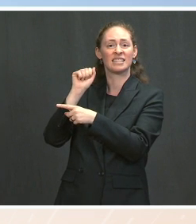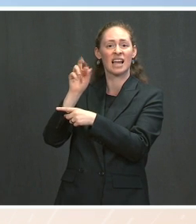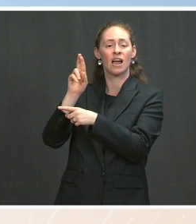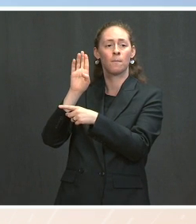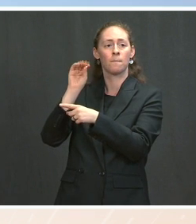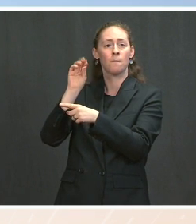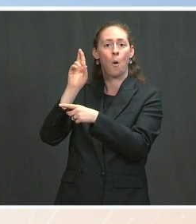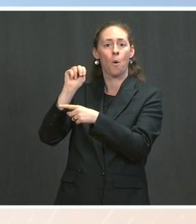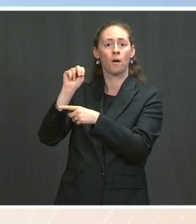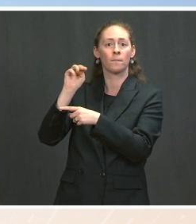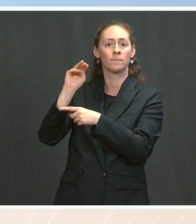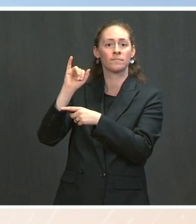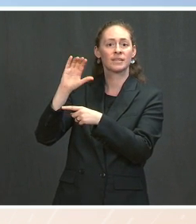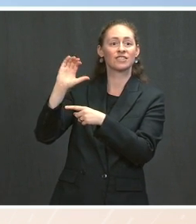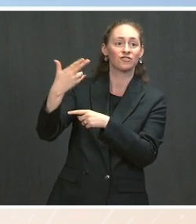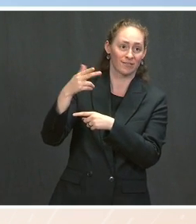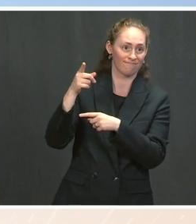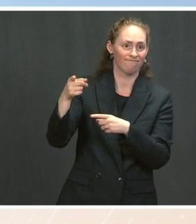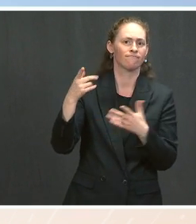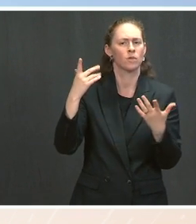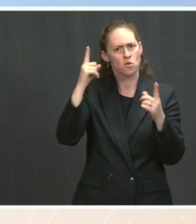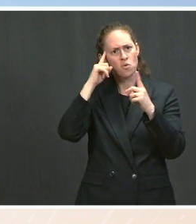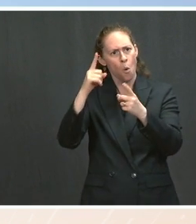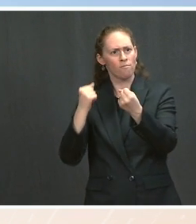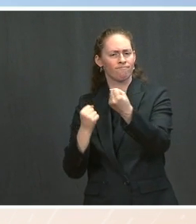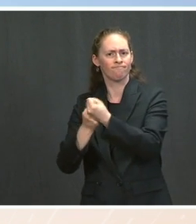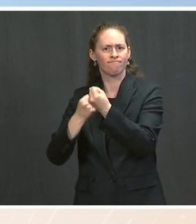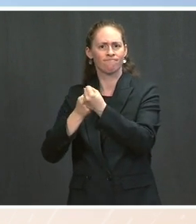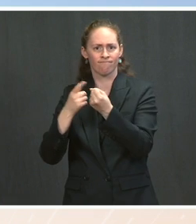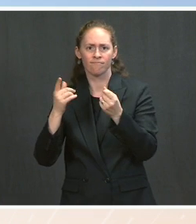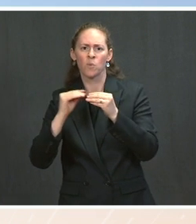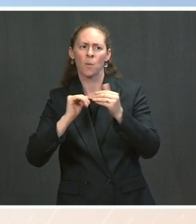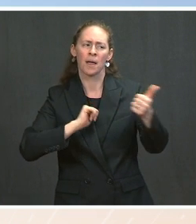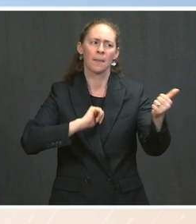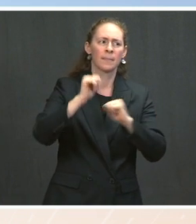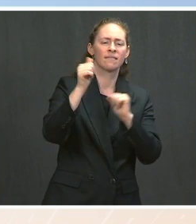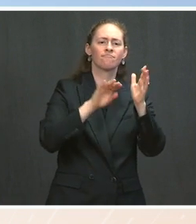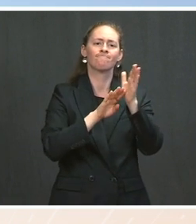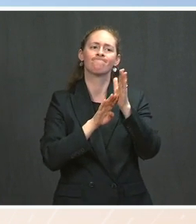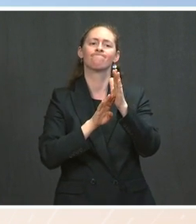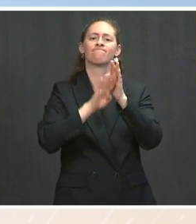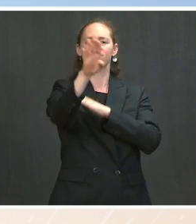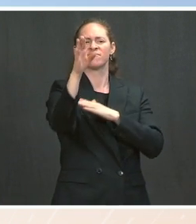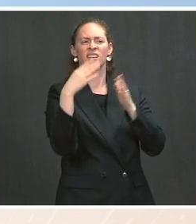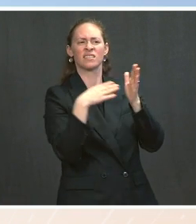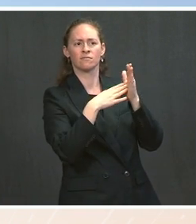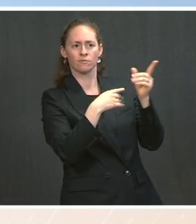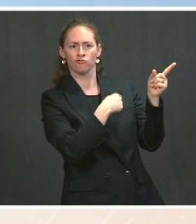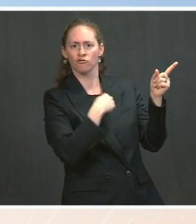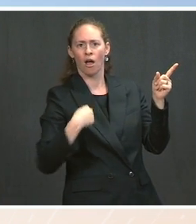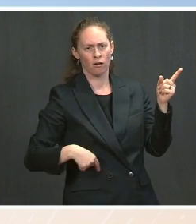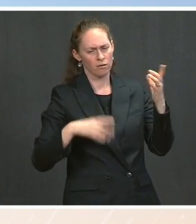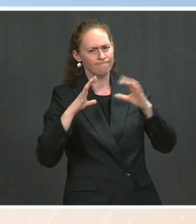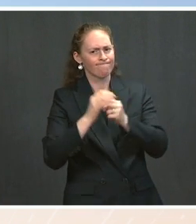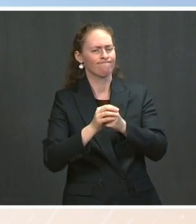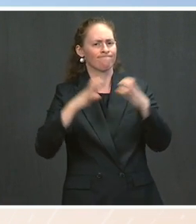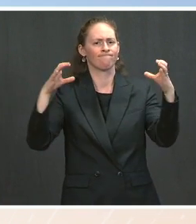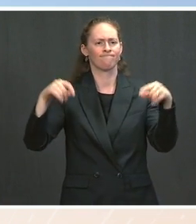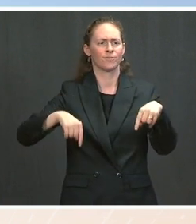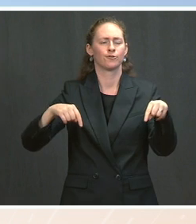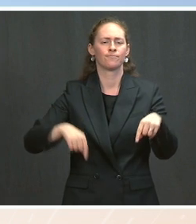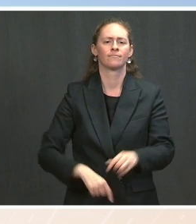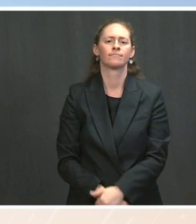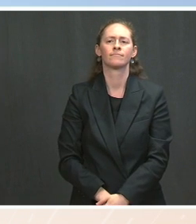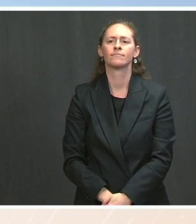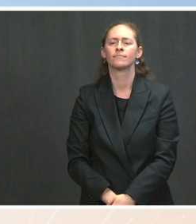to be competitive with China and boost our workforce. Go ahead in the back. Thanks, Jen. The administration has said that it wants to work with Japan and